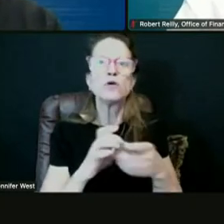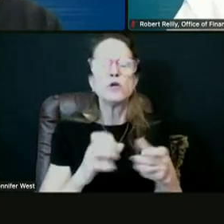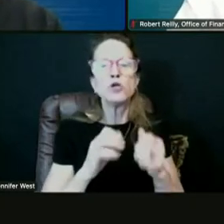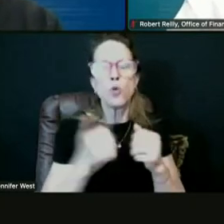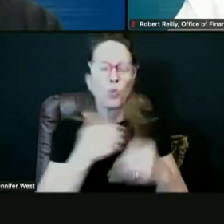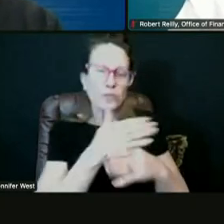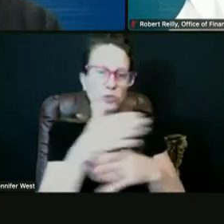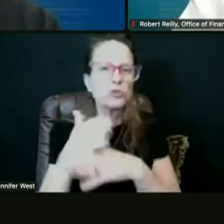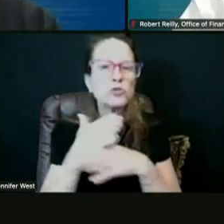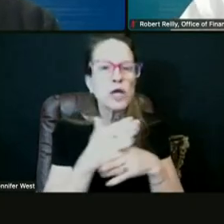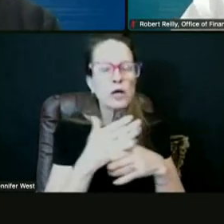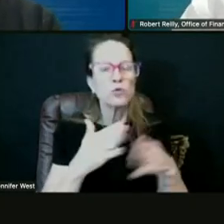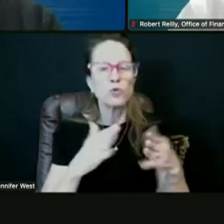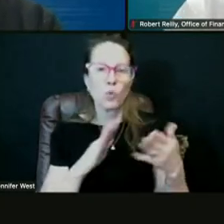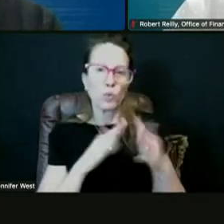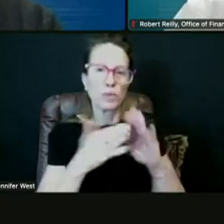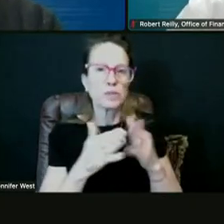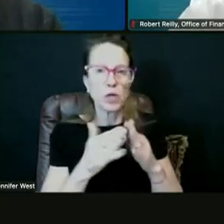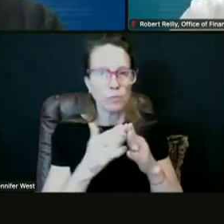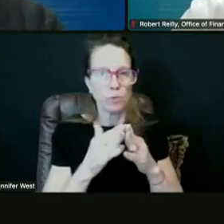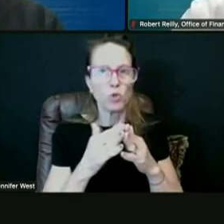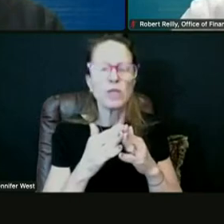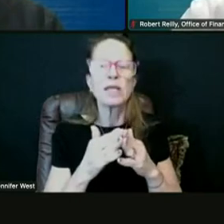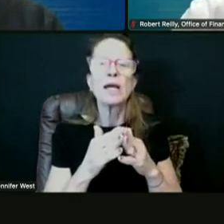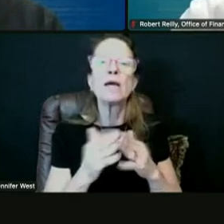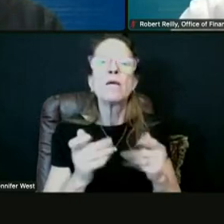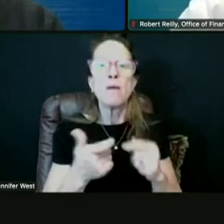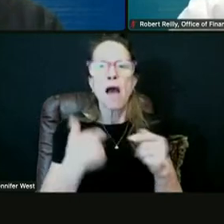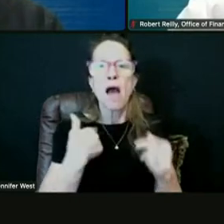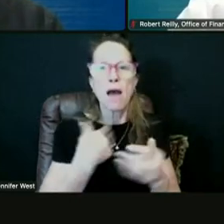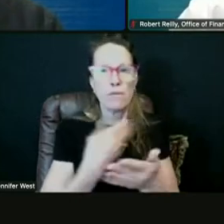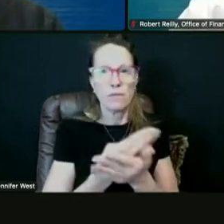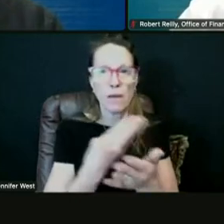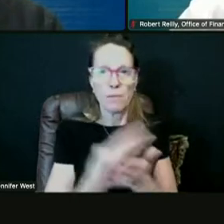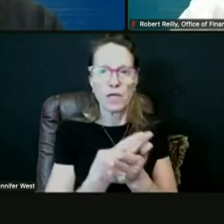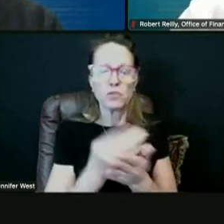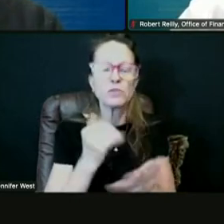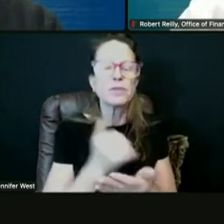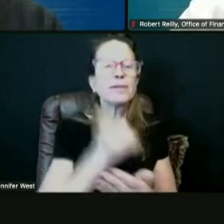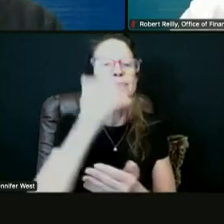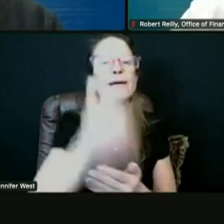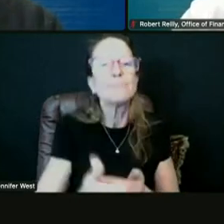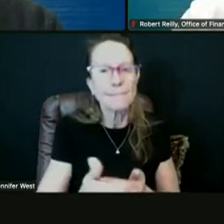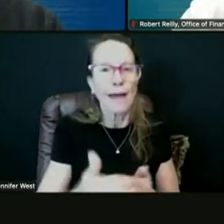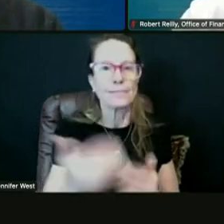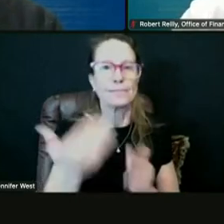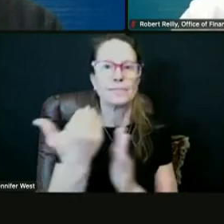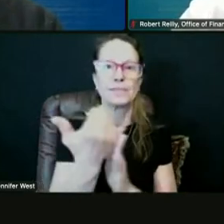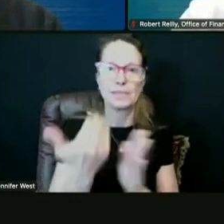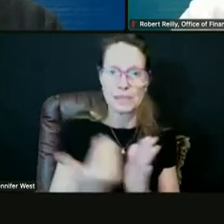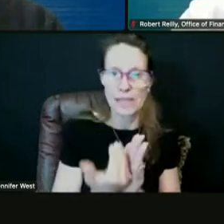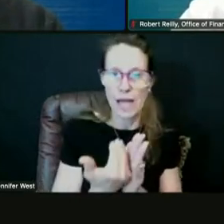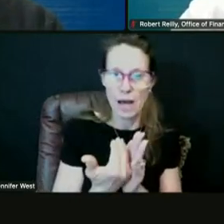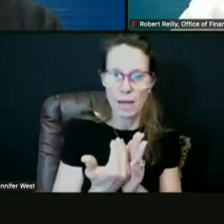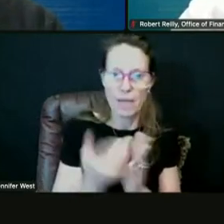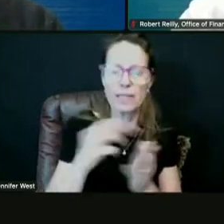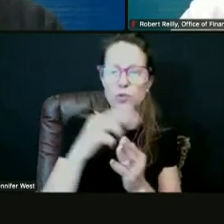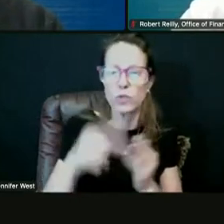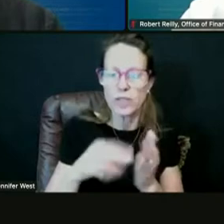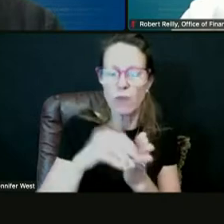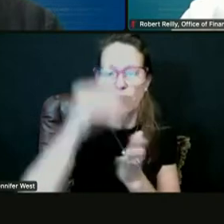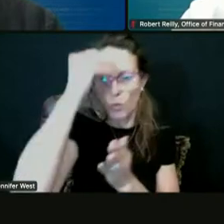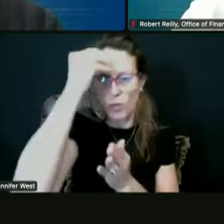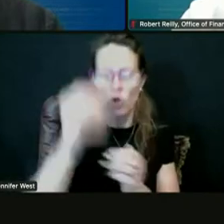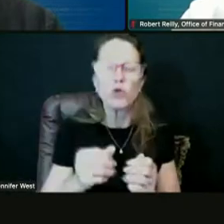we found in that. And of course, our budget is going to be the next step in sharing as a result of what we learned. Here's what we're going to do about